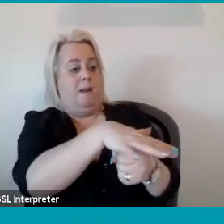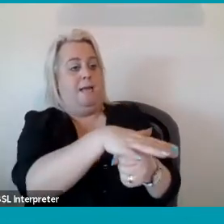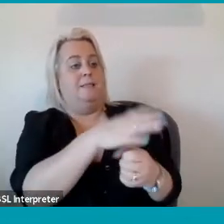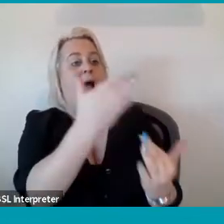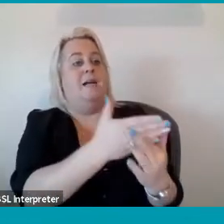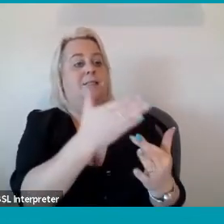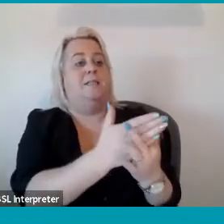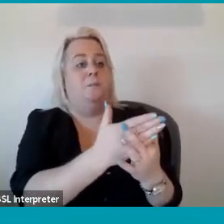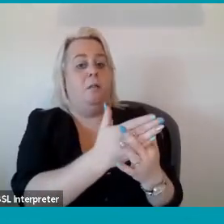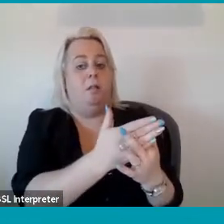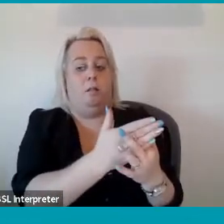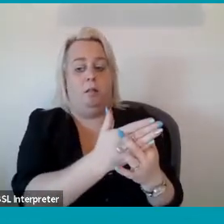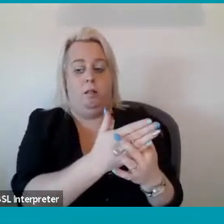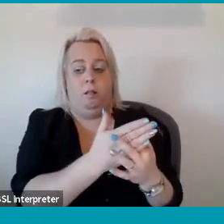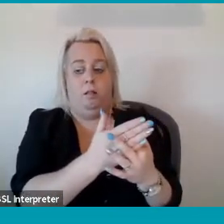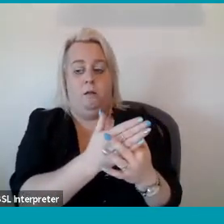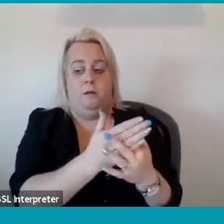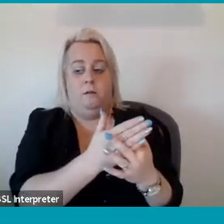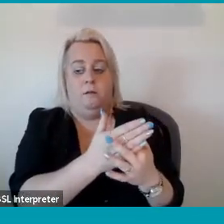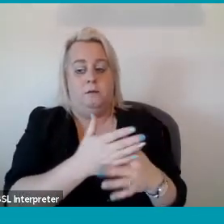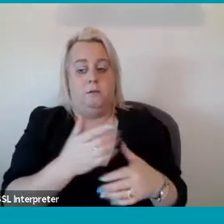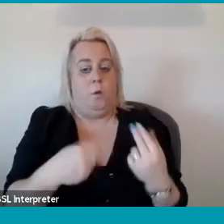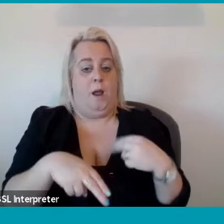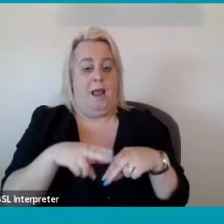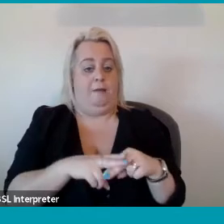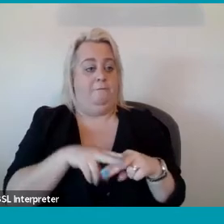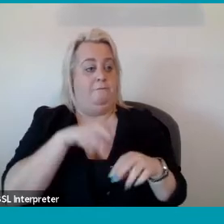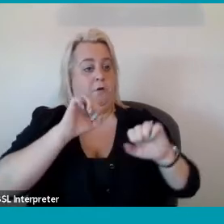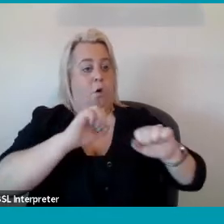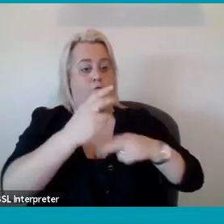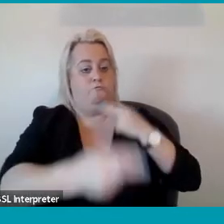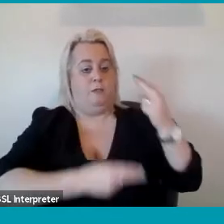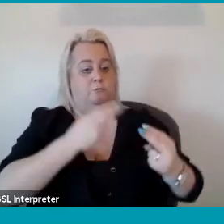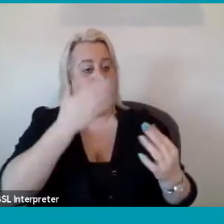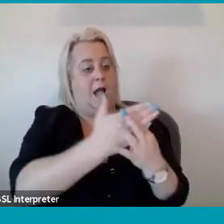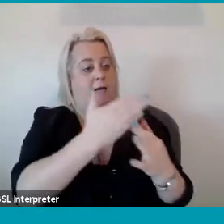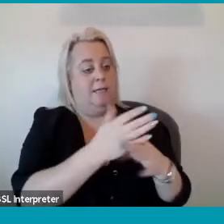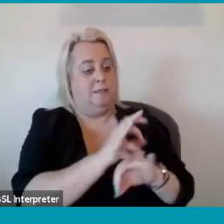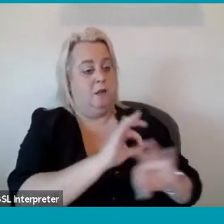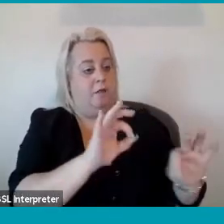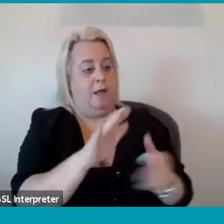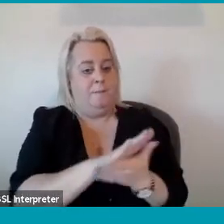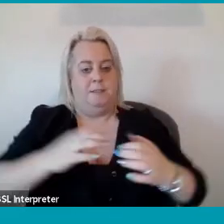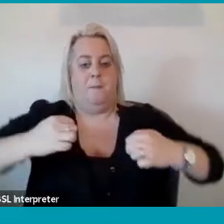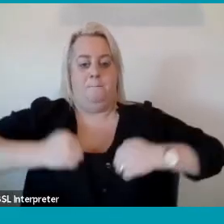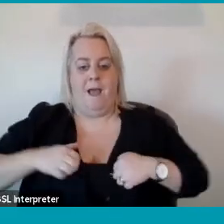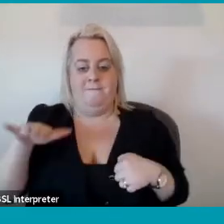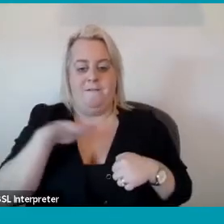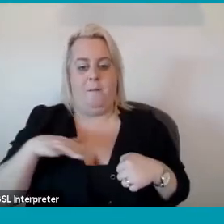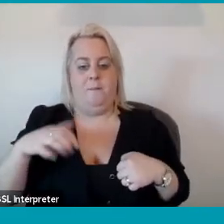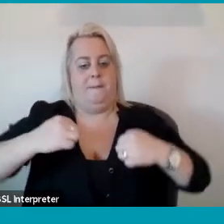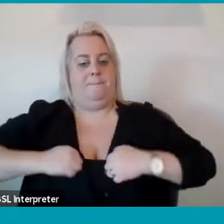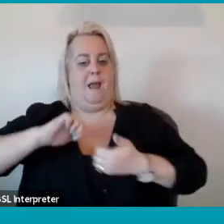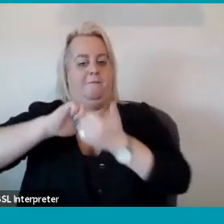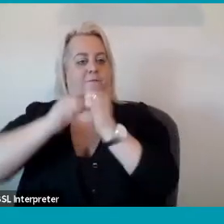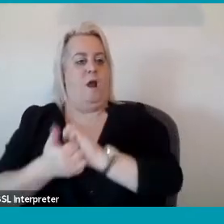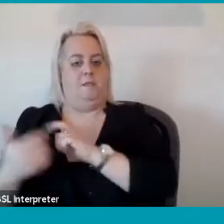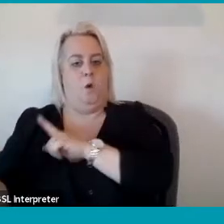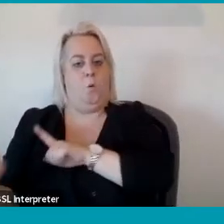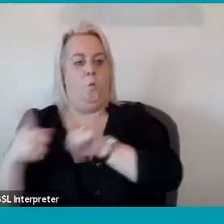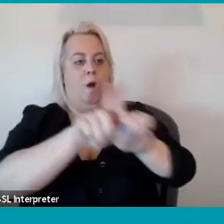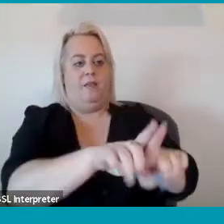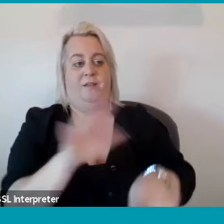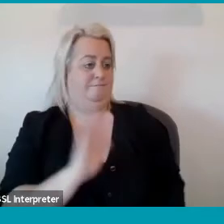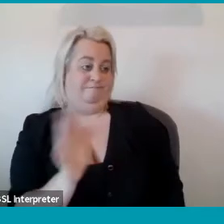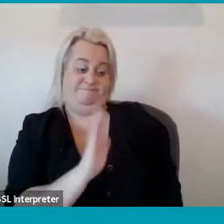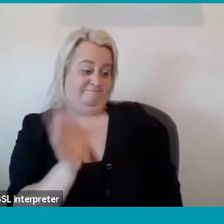just me that you would be missing out on if your restaurant isn't accessible. It's also all the friends or family that would come with me, who will